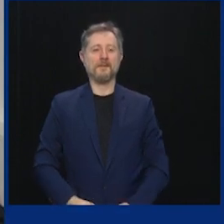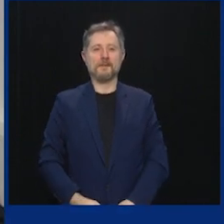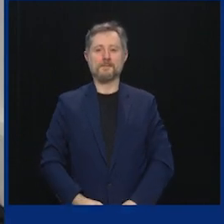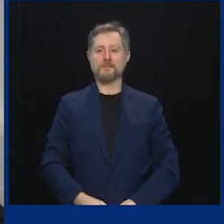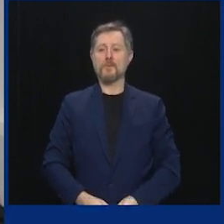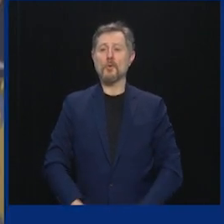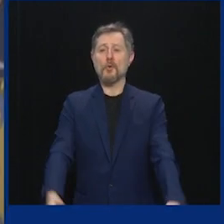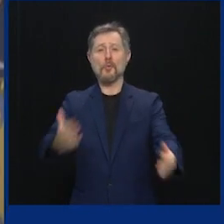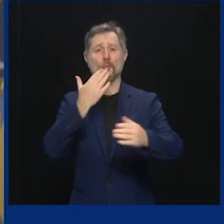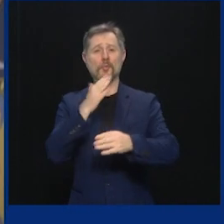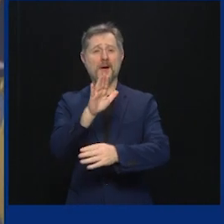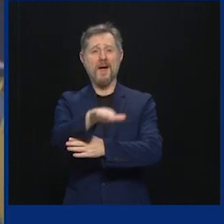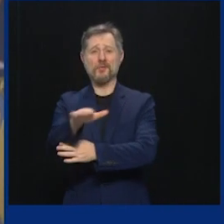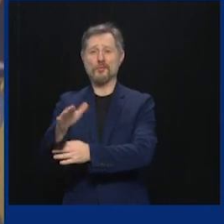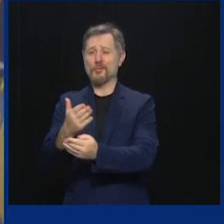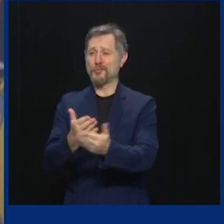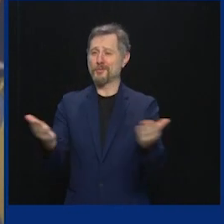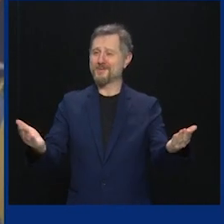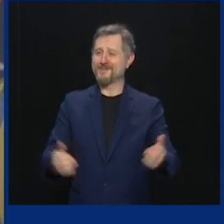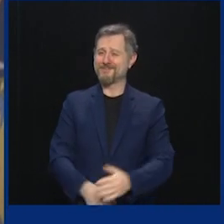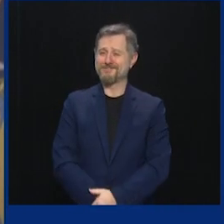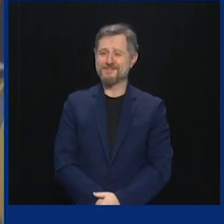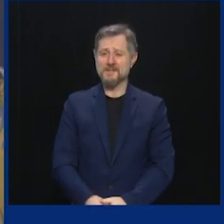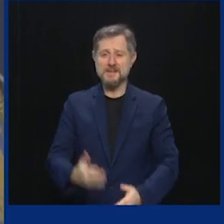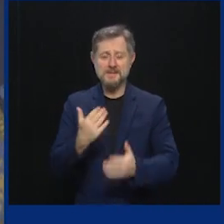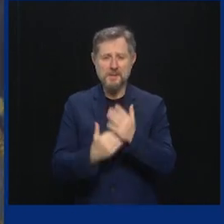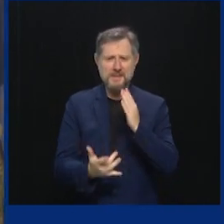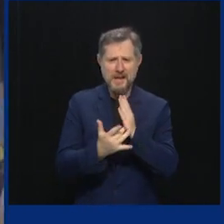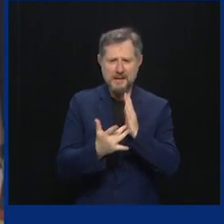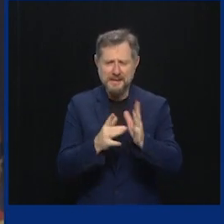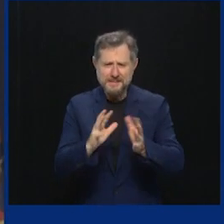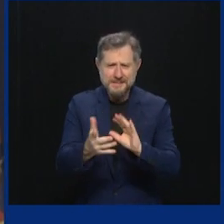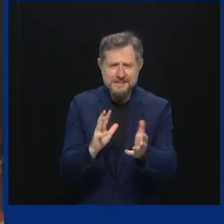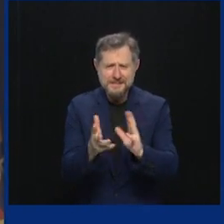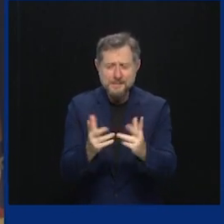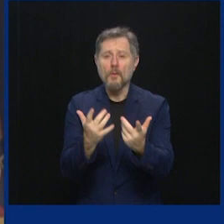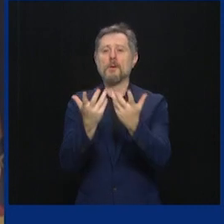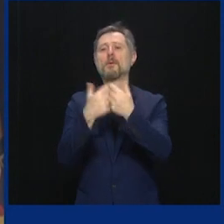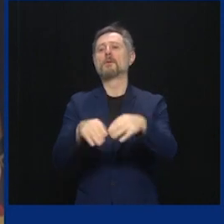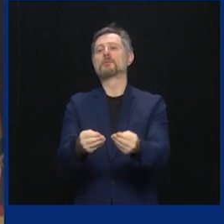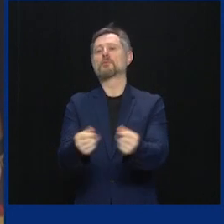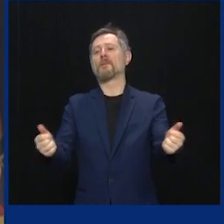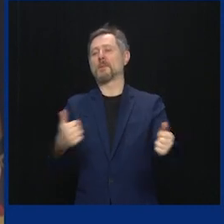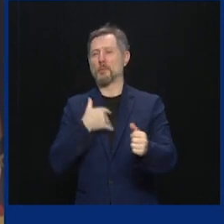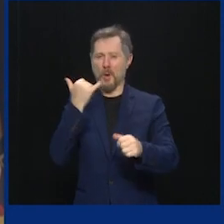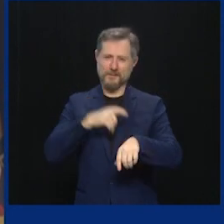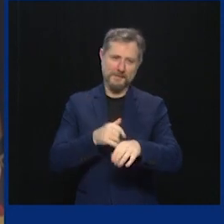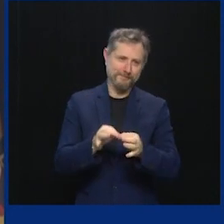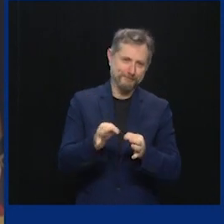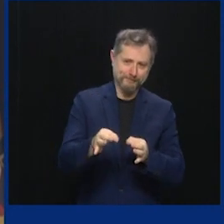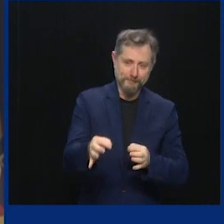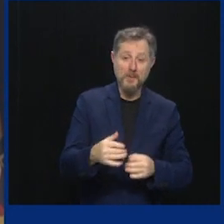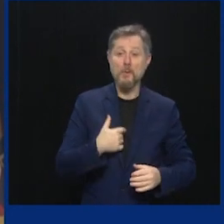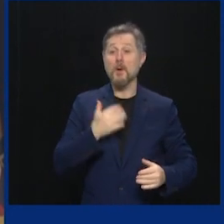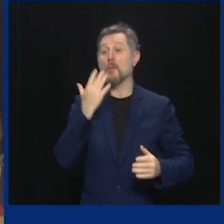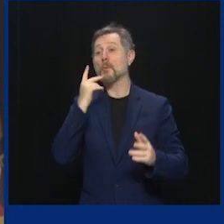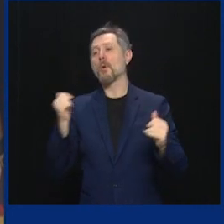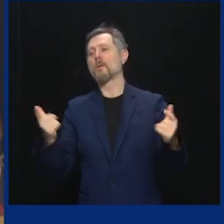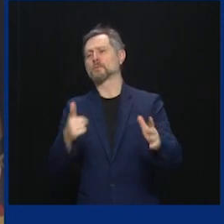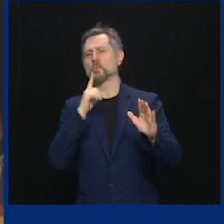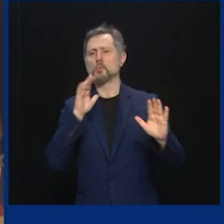Good afternoon, everyone. I understand technical corrections have been made, so we're all set. Sorry for the delay in getting started. I hope you all had a